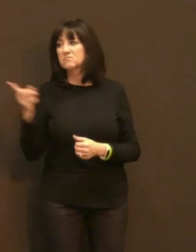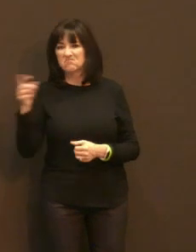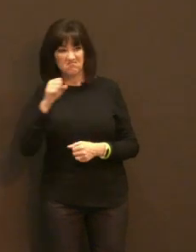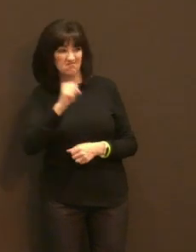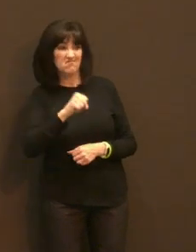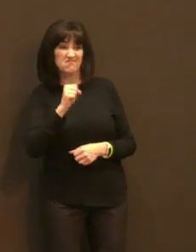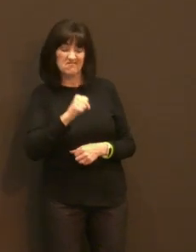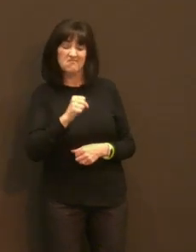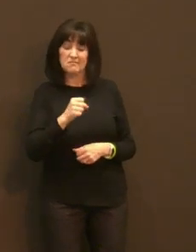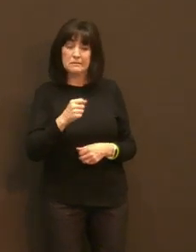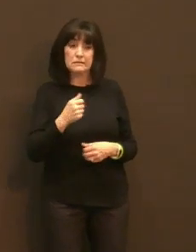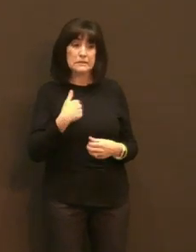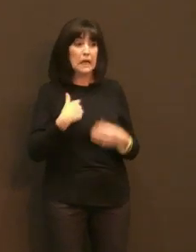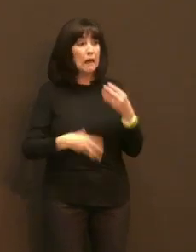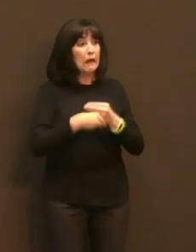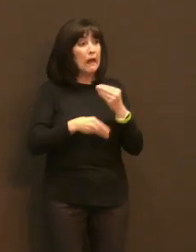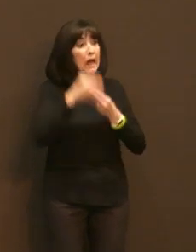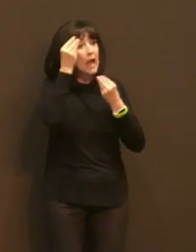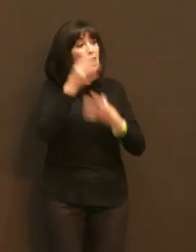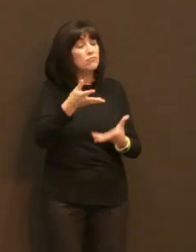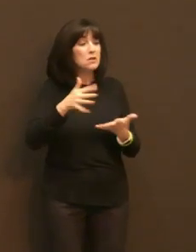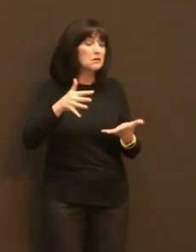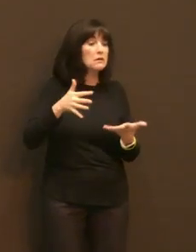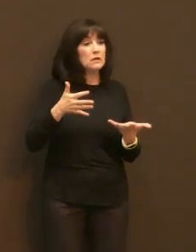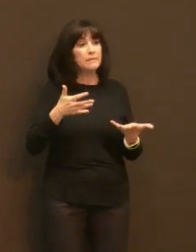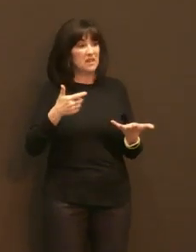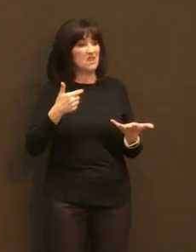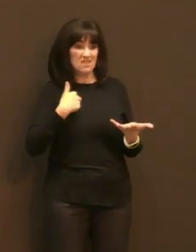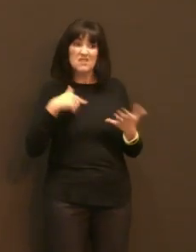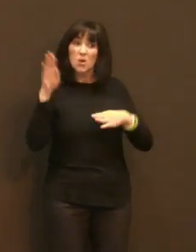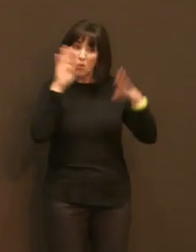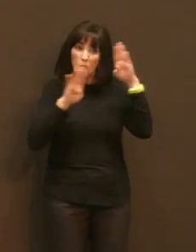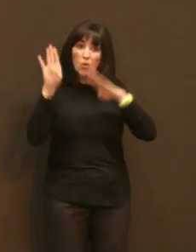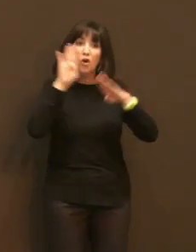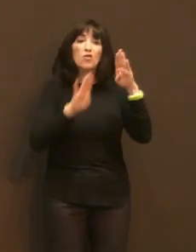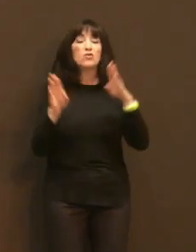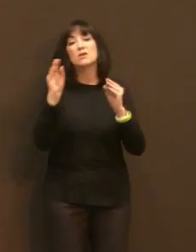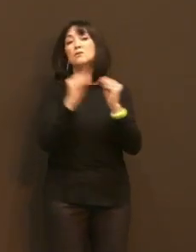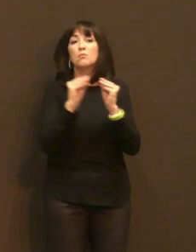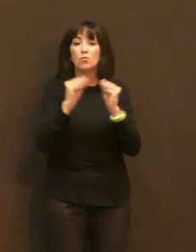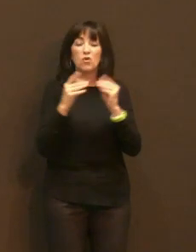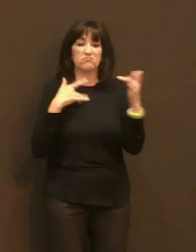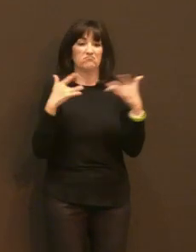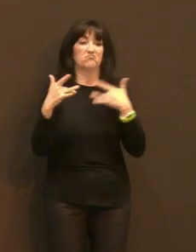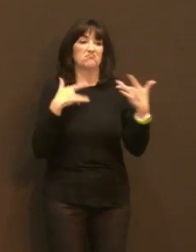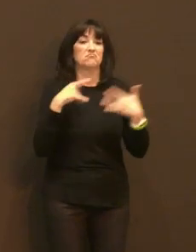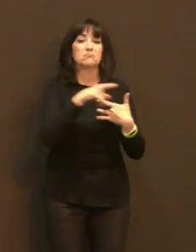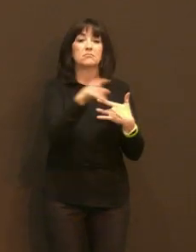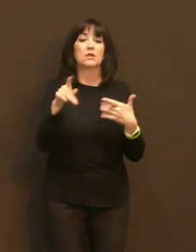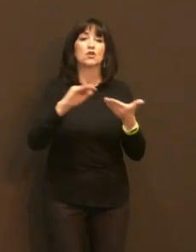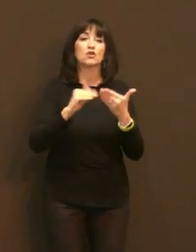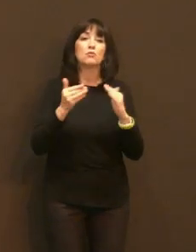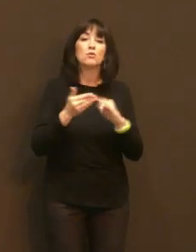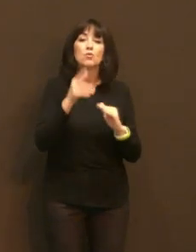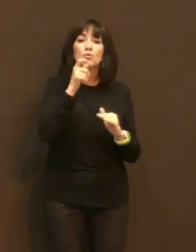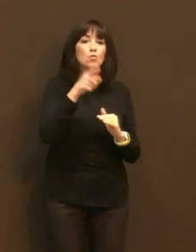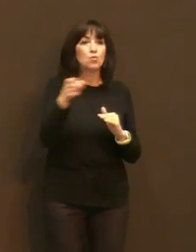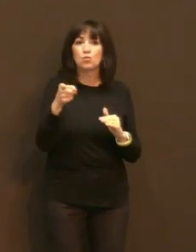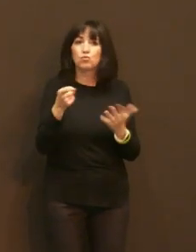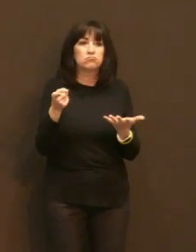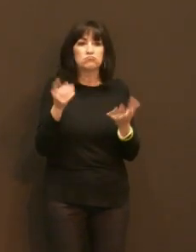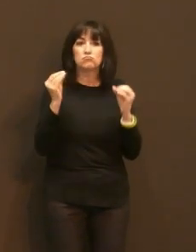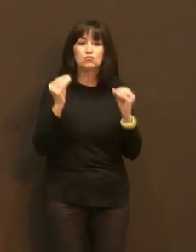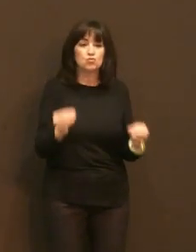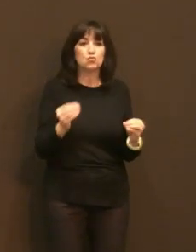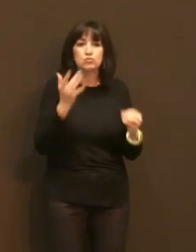worry a lot about communities that have more access issues, that have more transportation issues, that